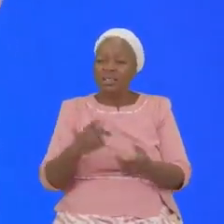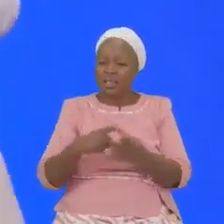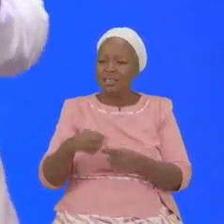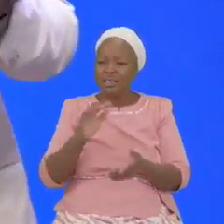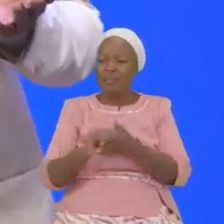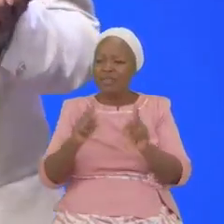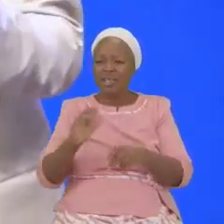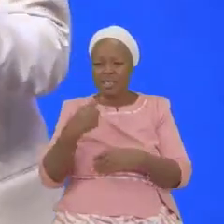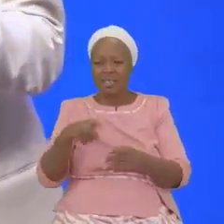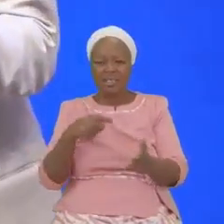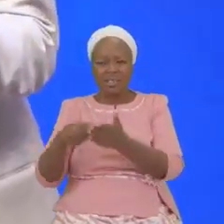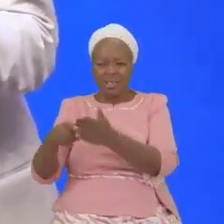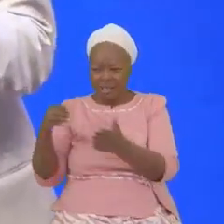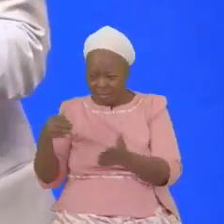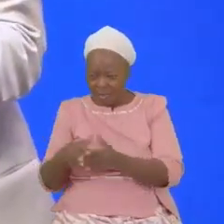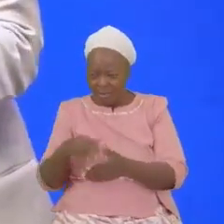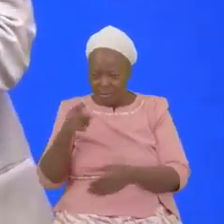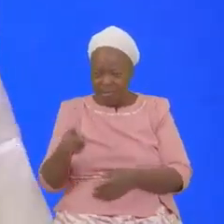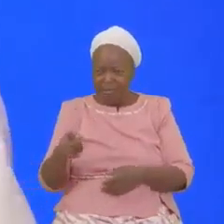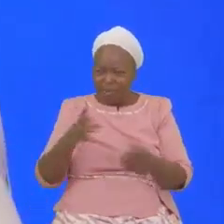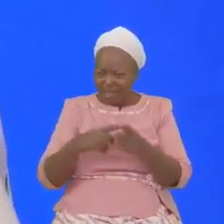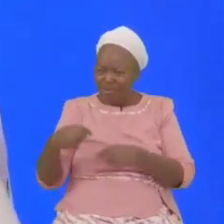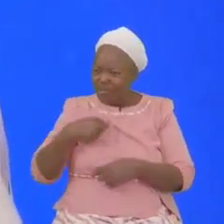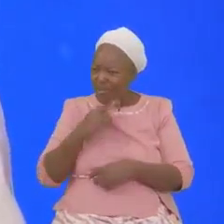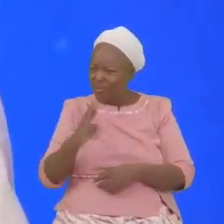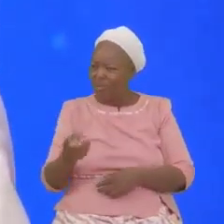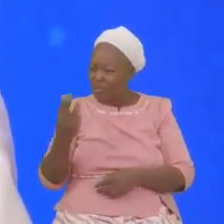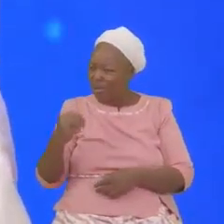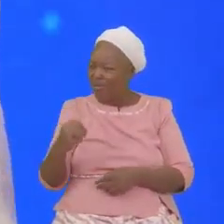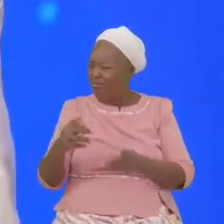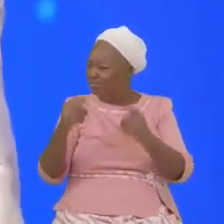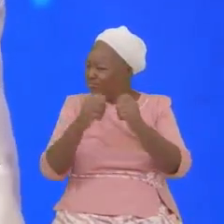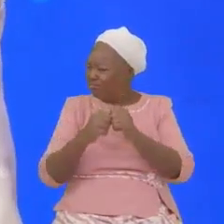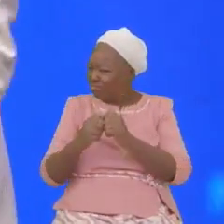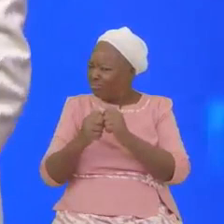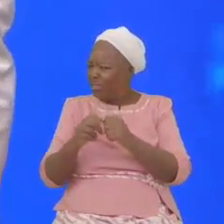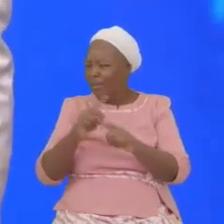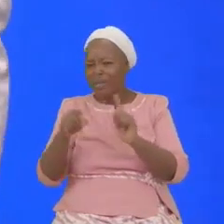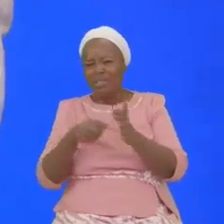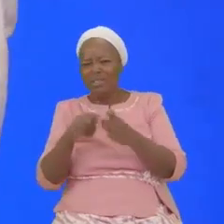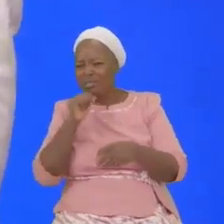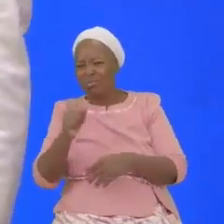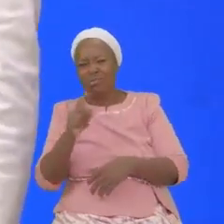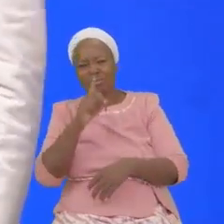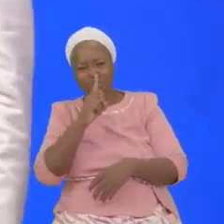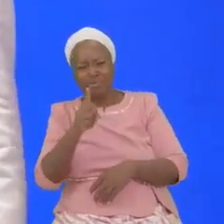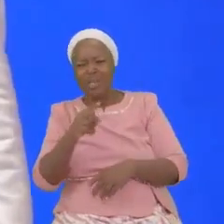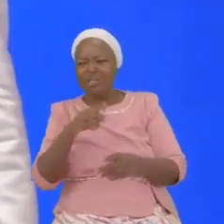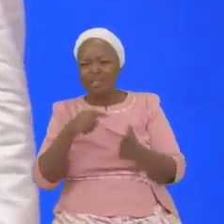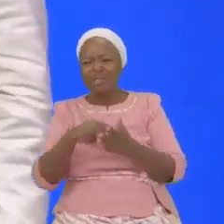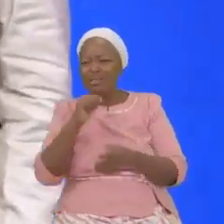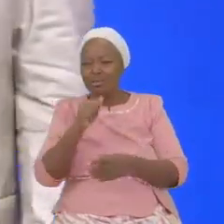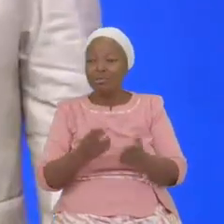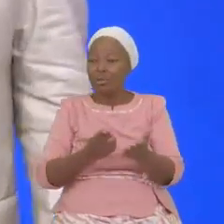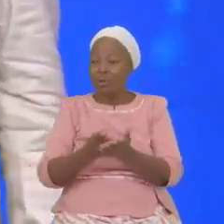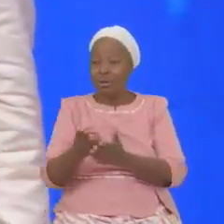me. And he said, we were in the gambling together. But it's not true. This is not honest. That's